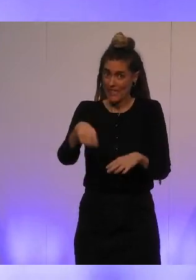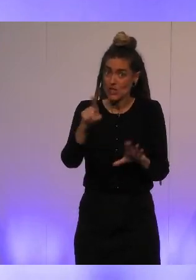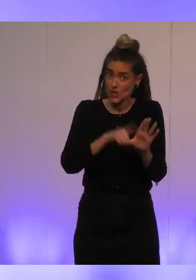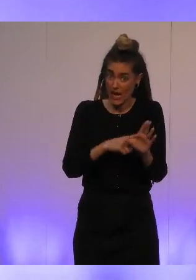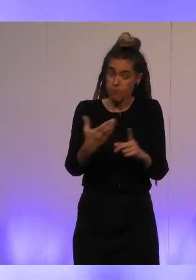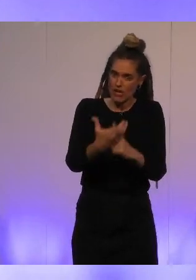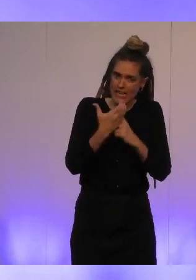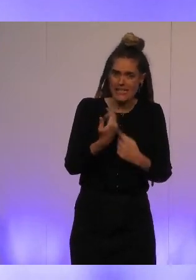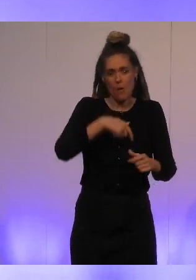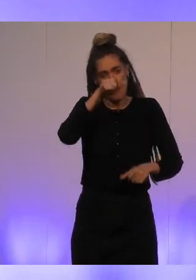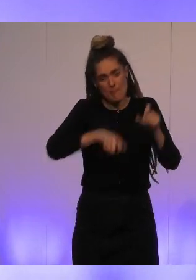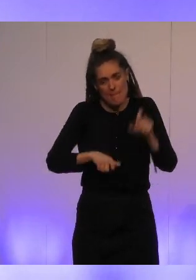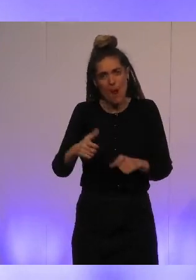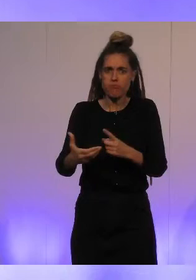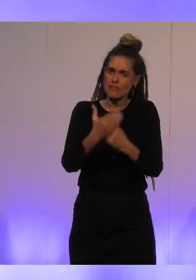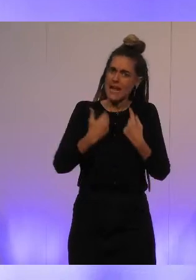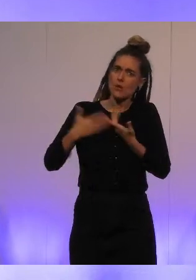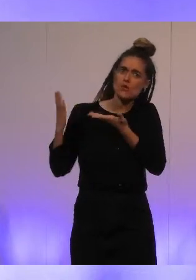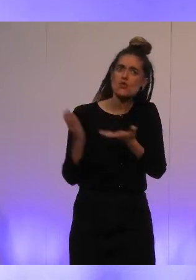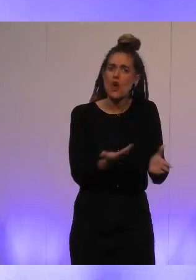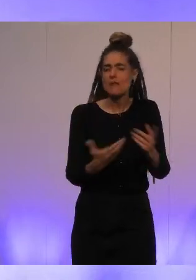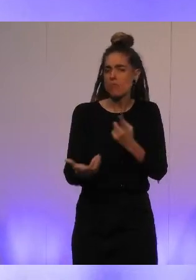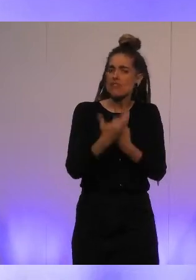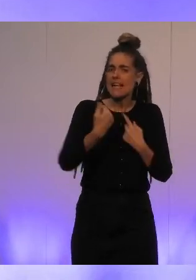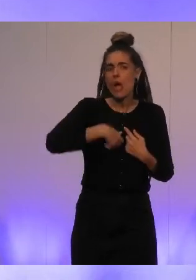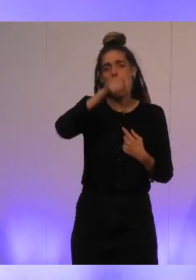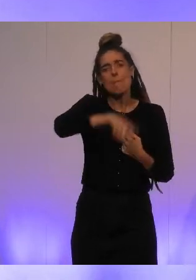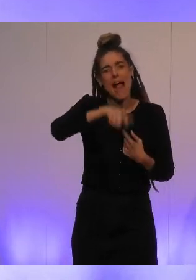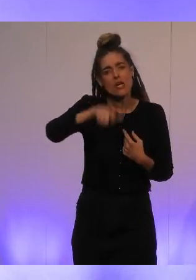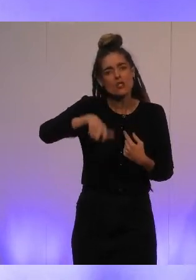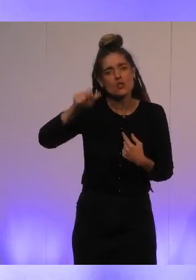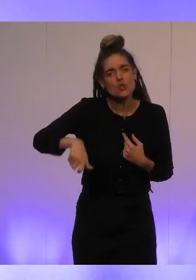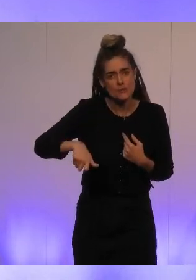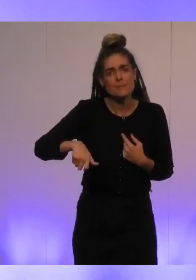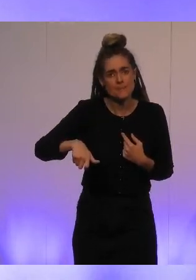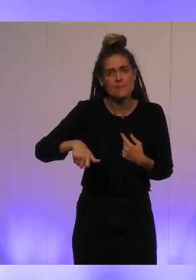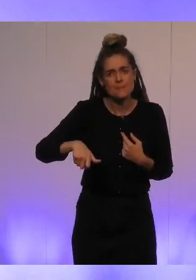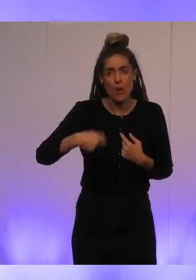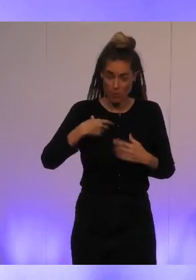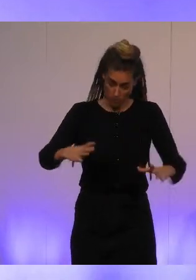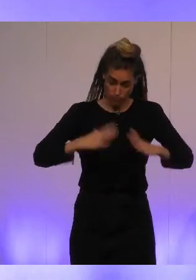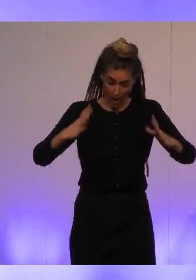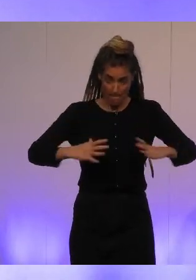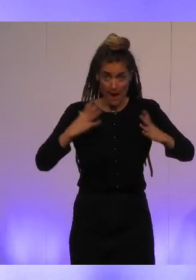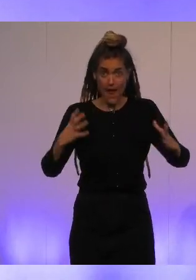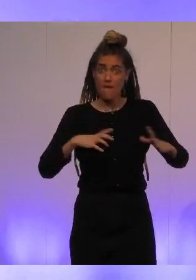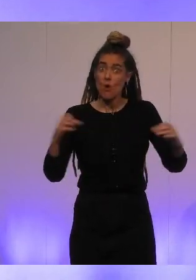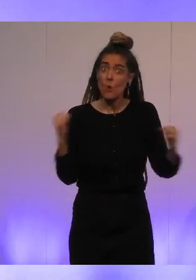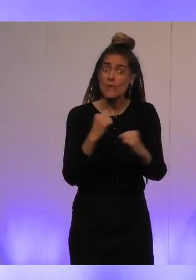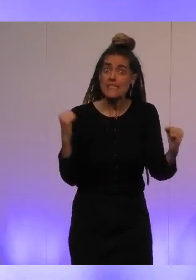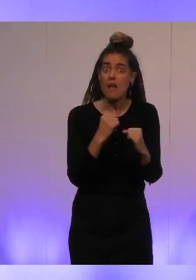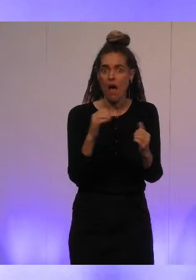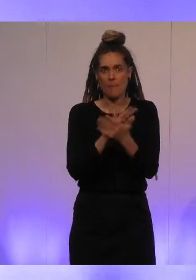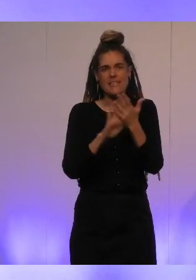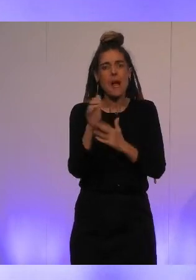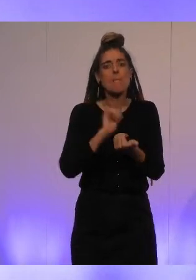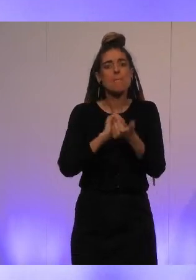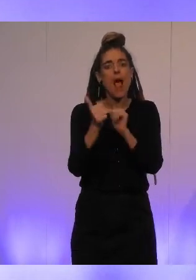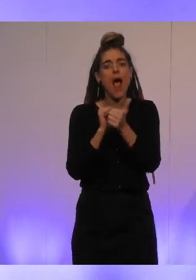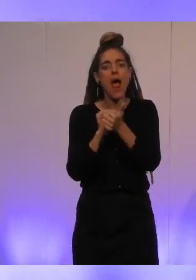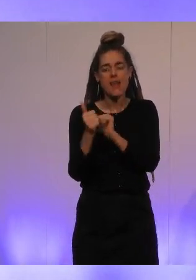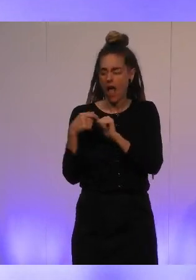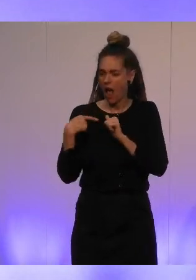and our patients. As we prepare for winter, we're working very closely with our system partners in